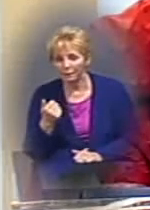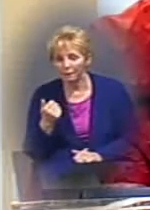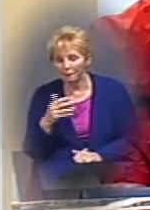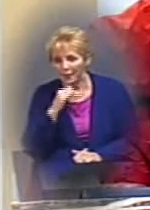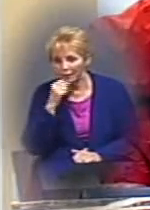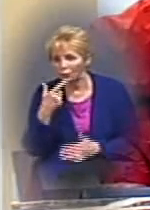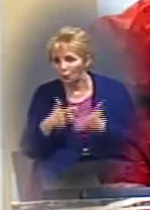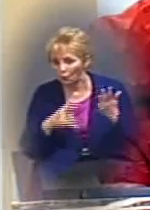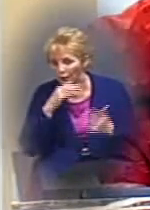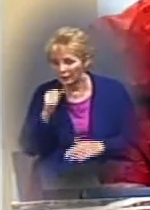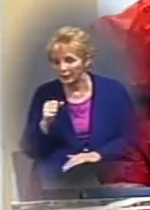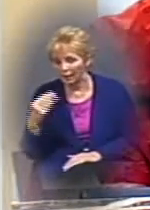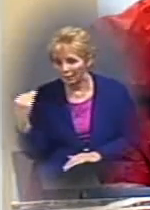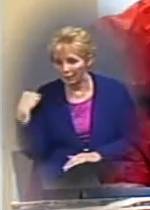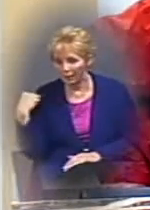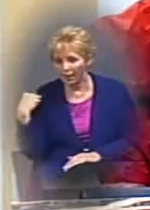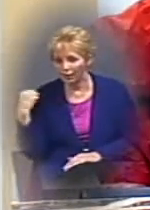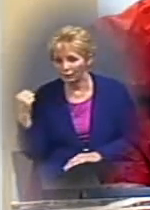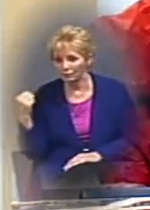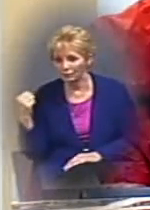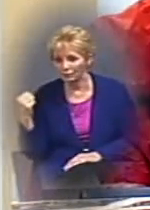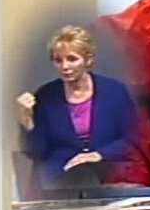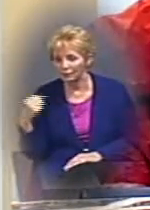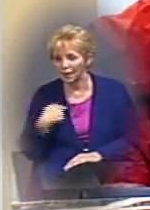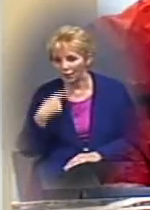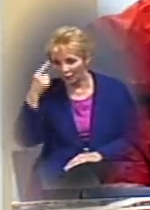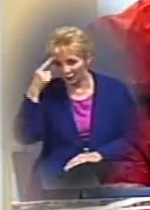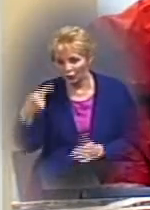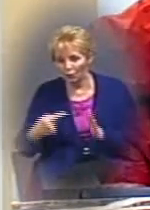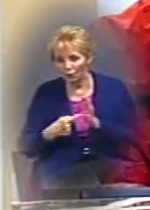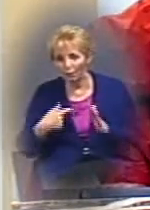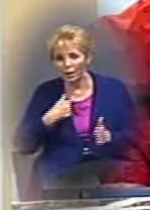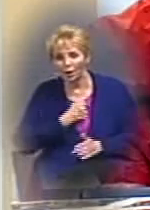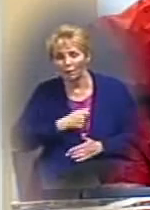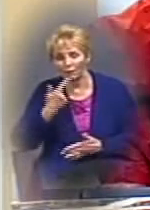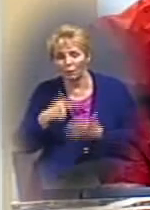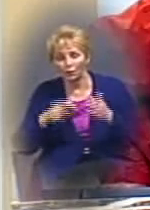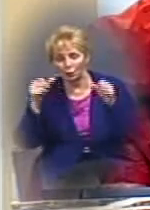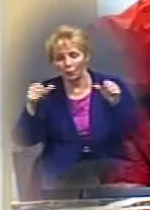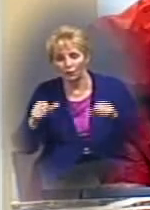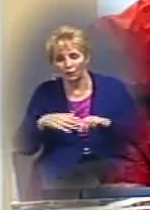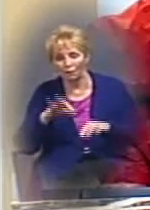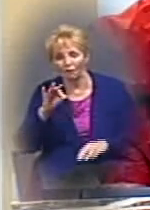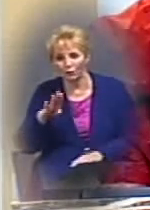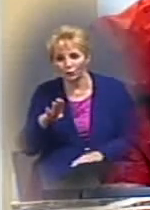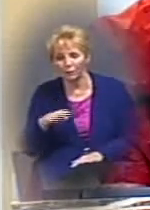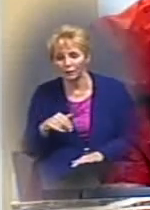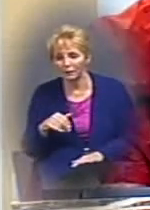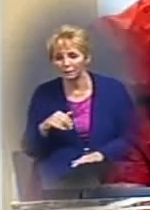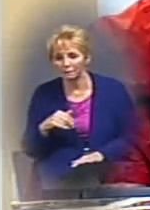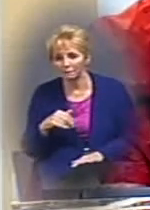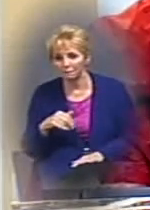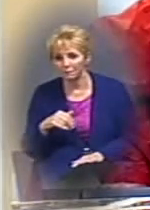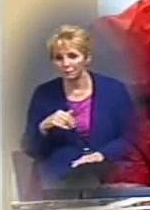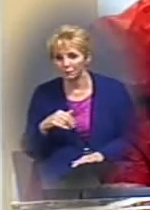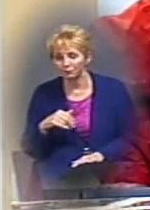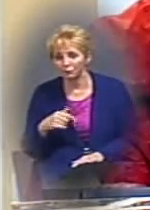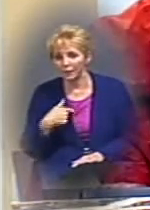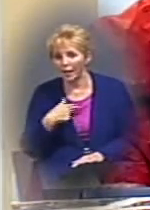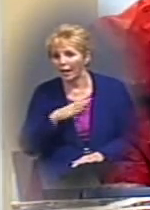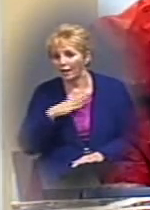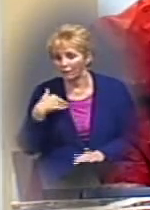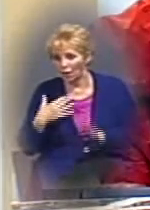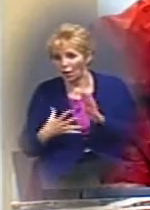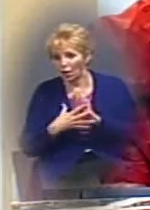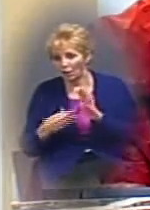is what it is, Mayor. I think you owe me an apology for what you posted on Facebook page, and I've got a